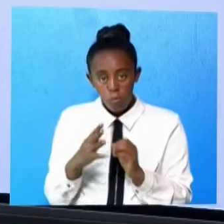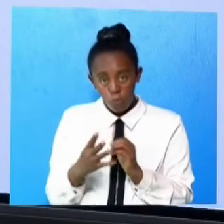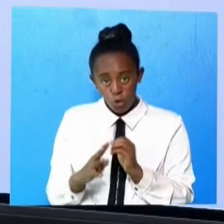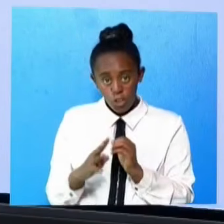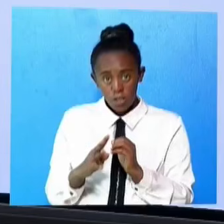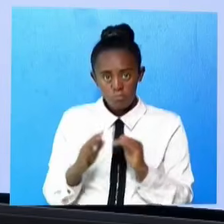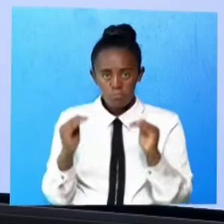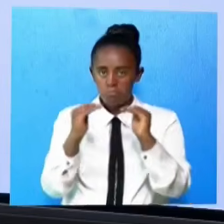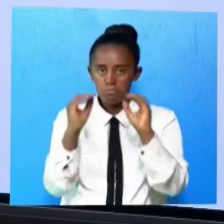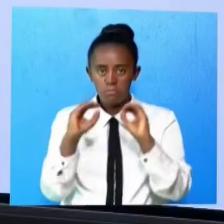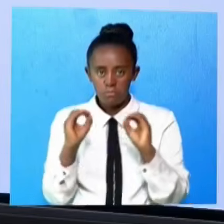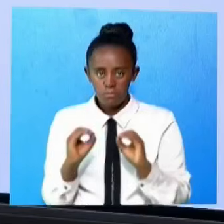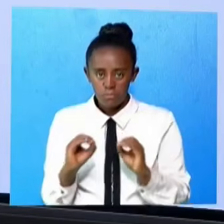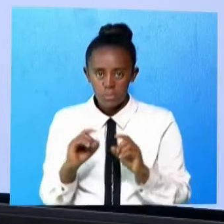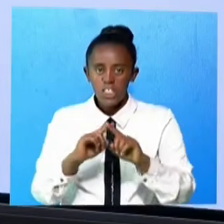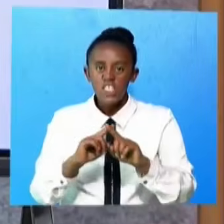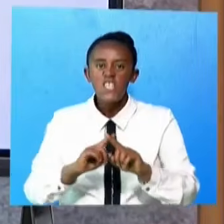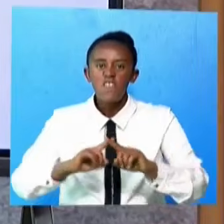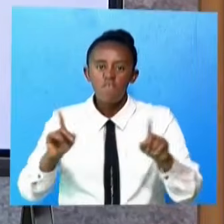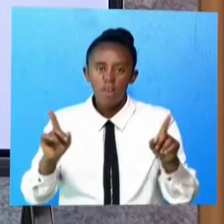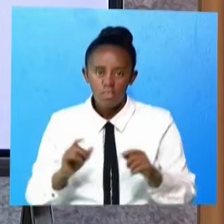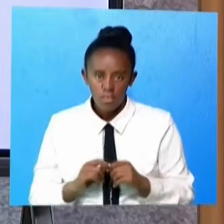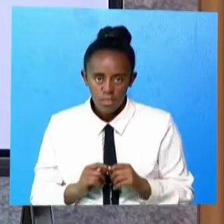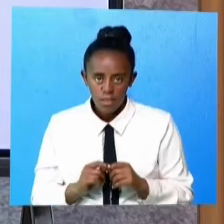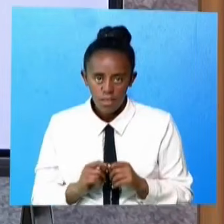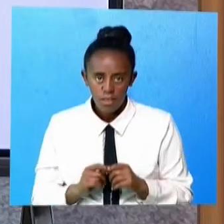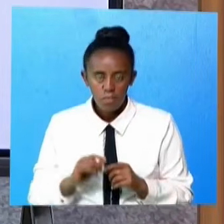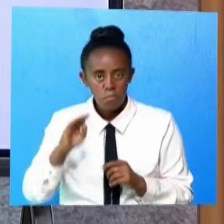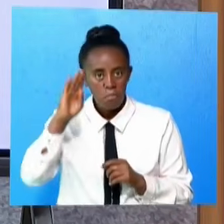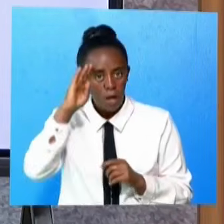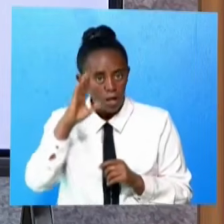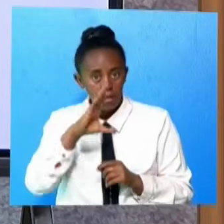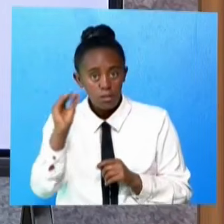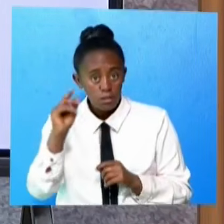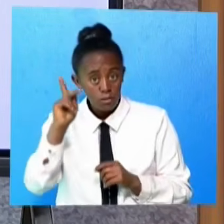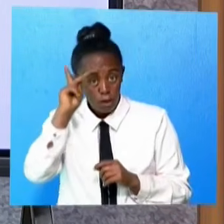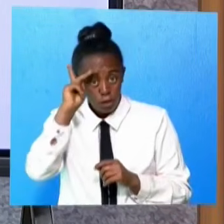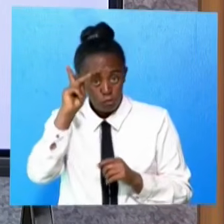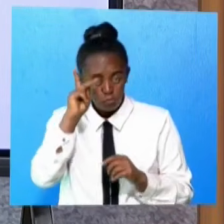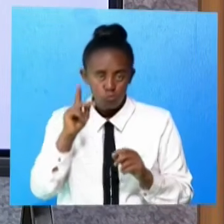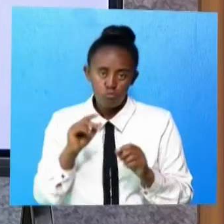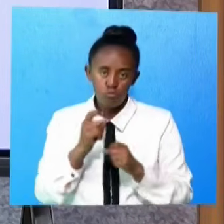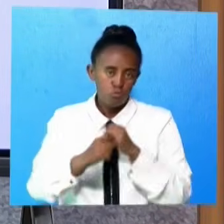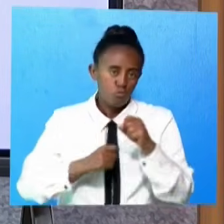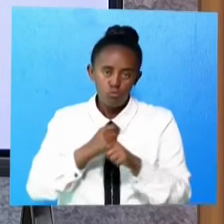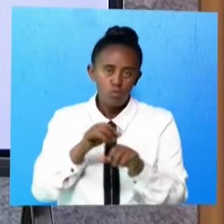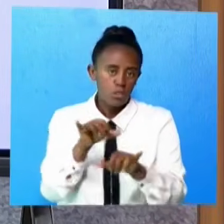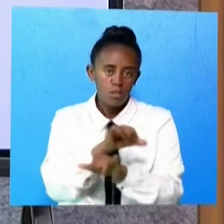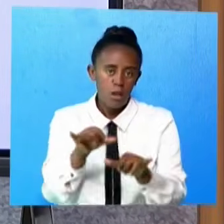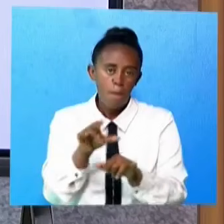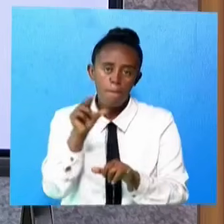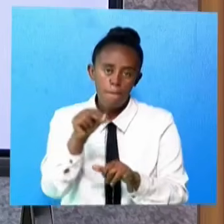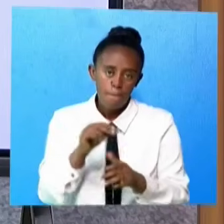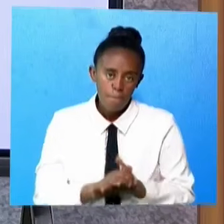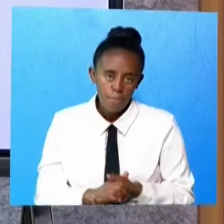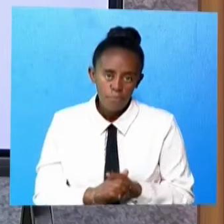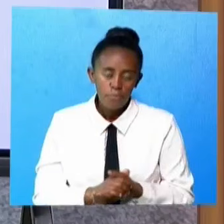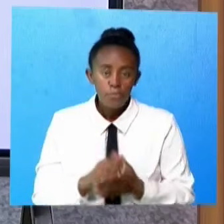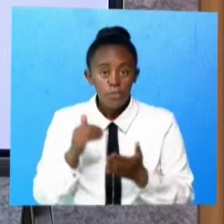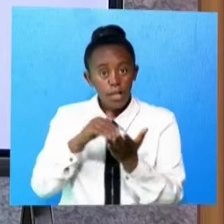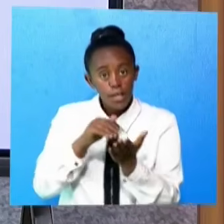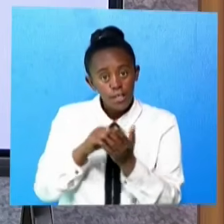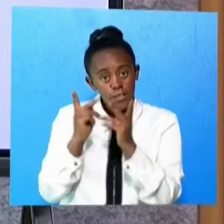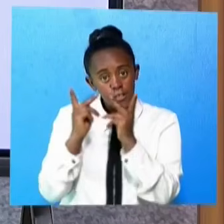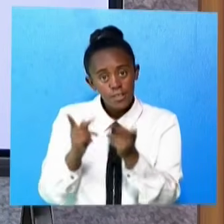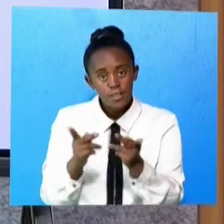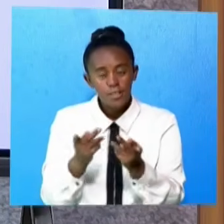is 14. They are different. So Bakala is not as old as Kasu. Again, let's go and see